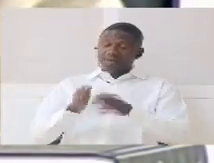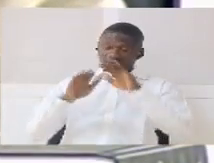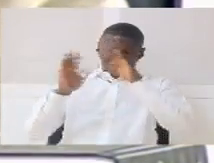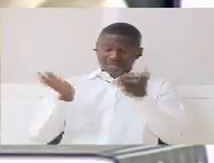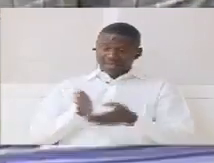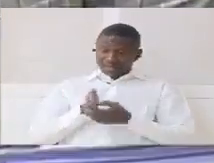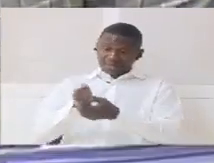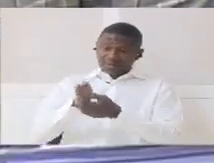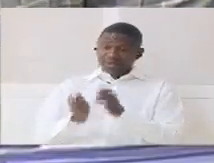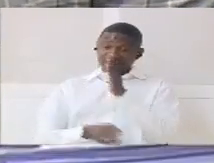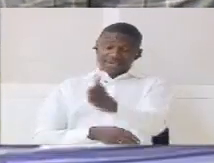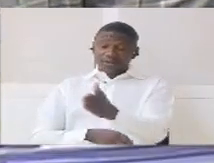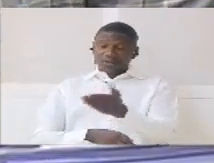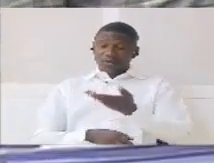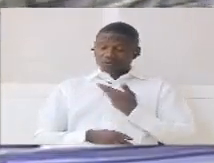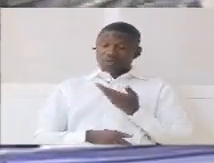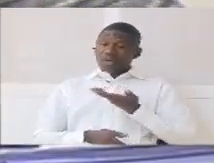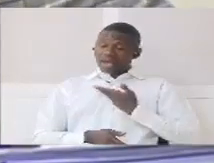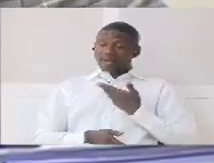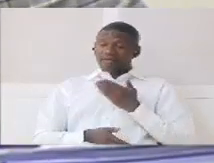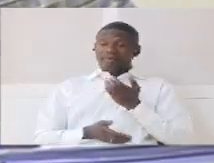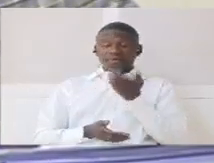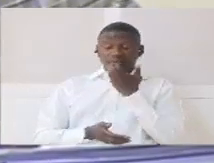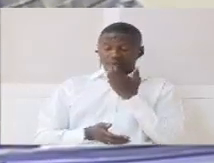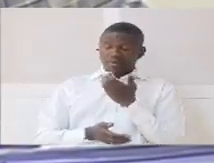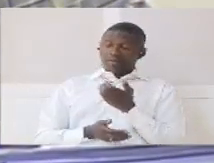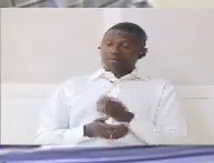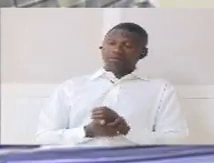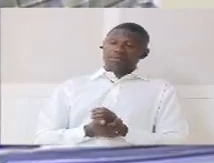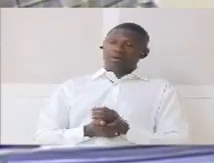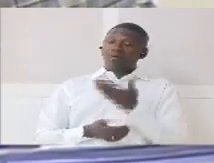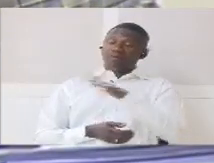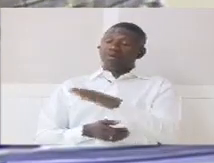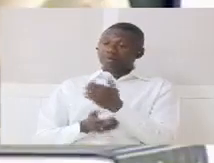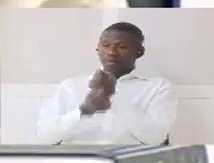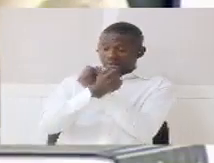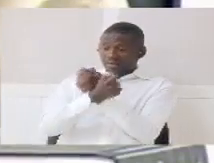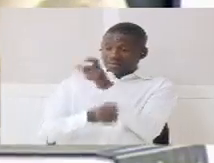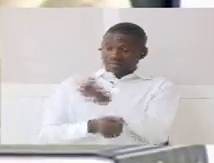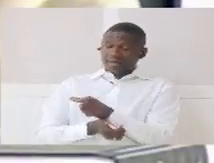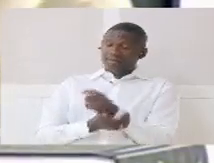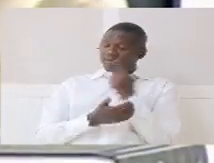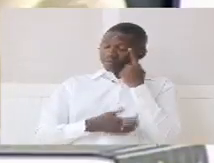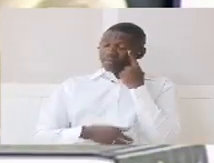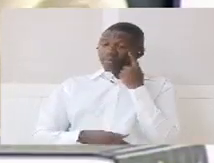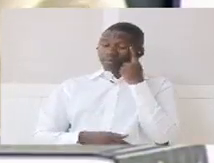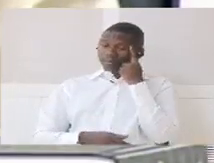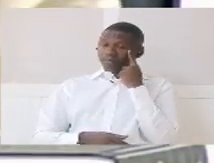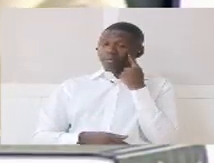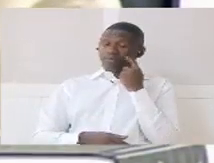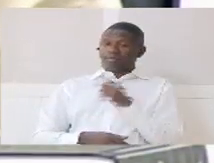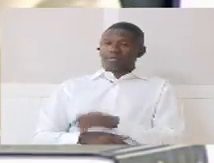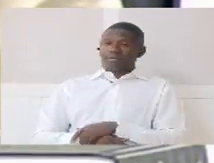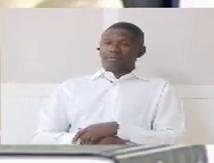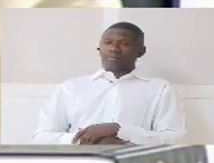straight. Yeah. It was DJ's right to take the prisoner's food. Yes. Because prisoner's food law, because we are not approved prisoners. So we